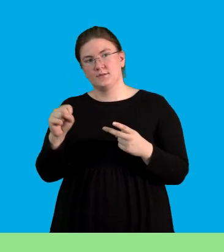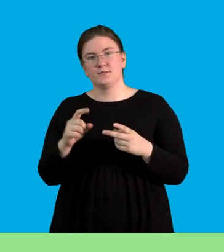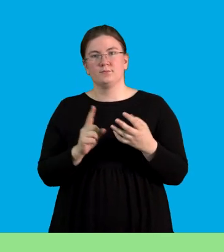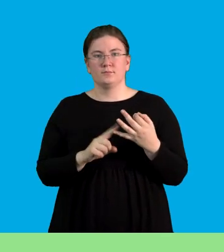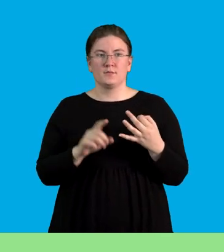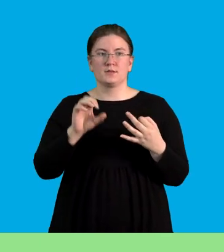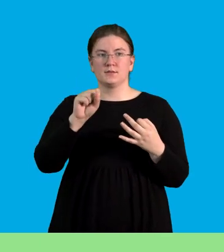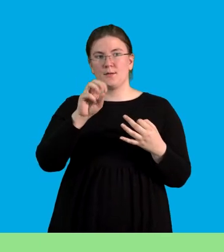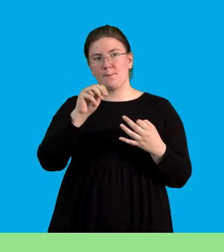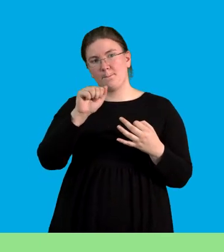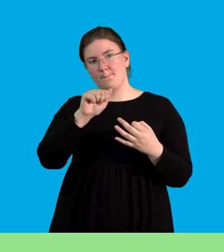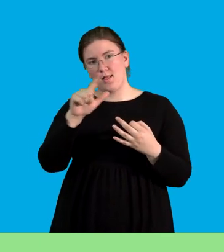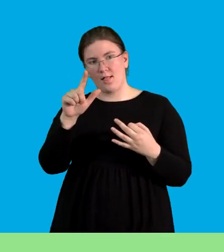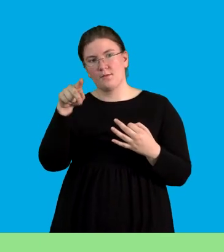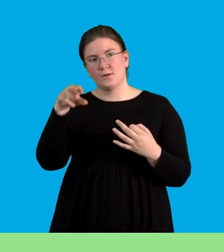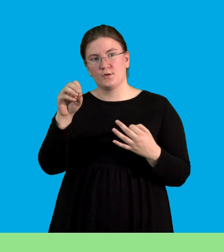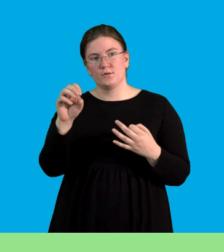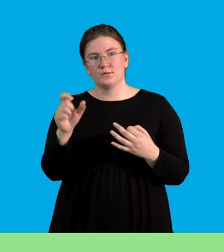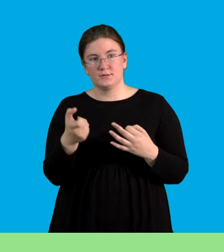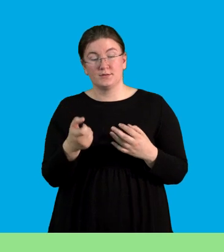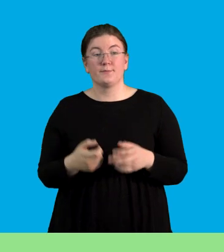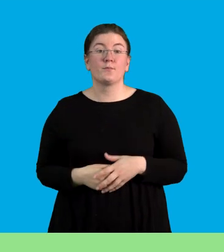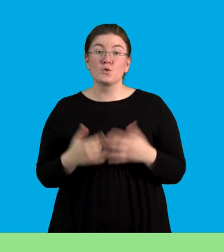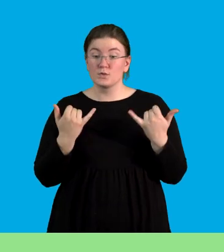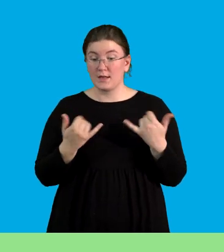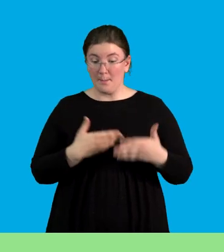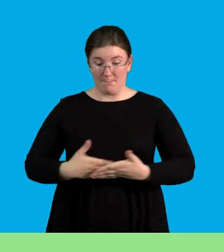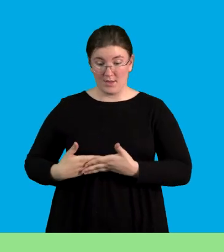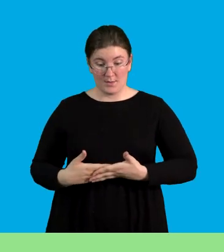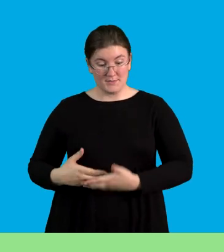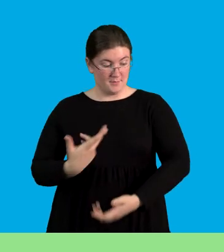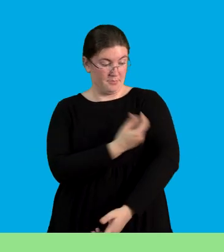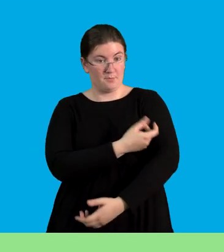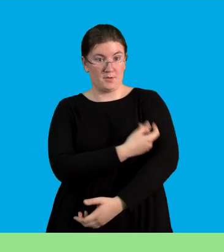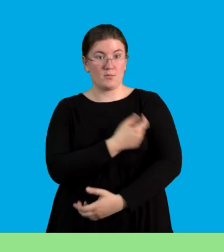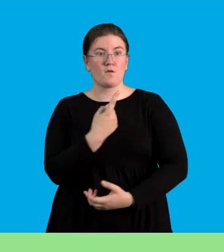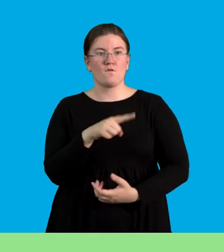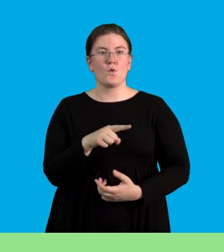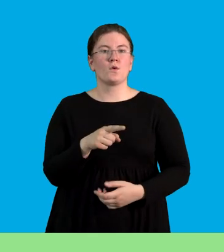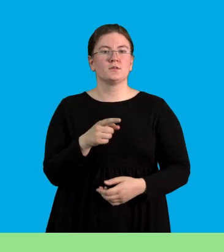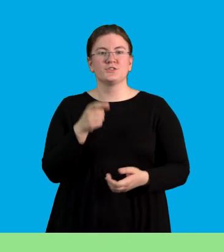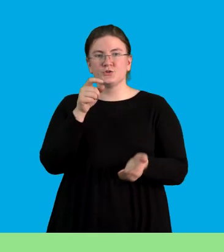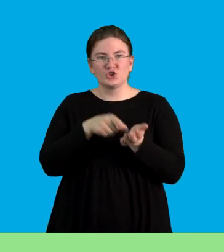And today, babies and children get vaccines for chickenpox, rubella, and measles.